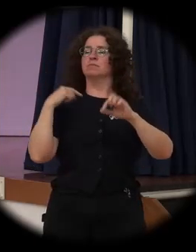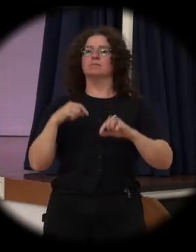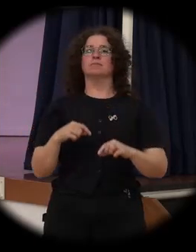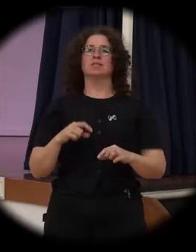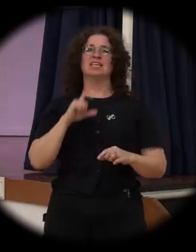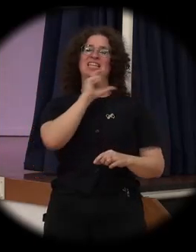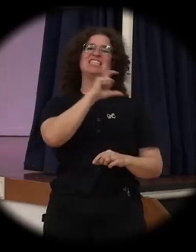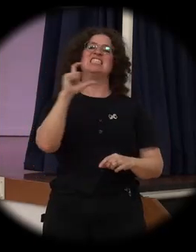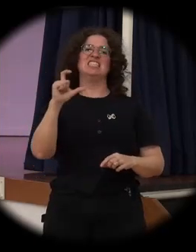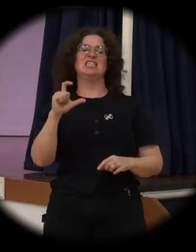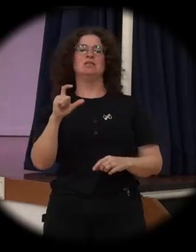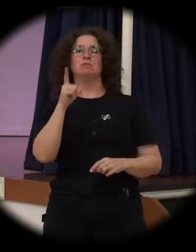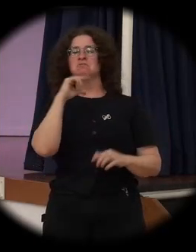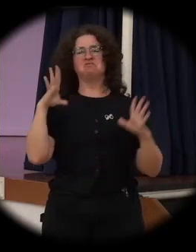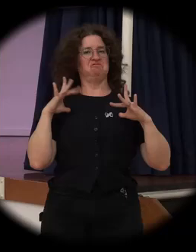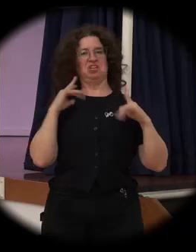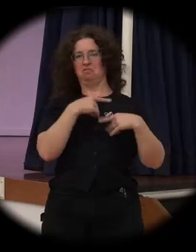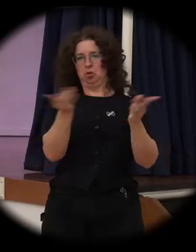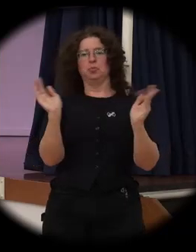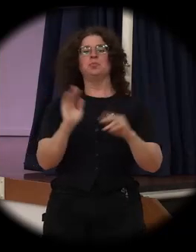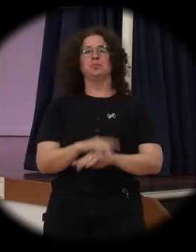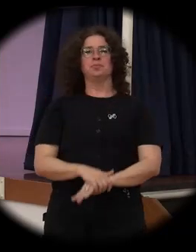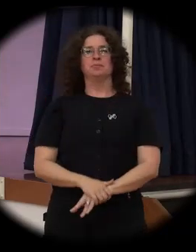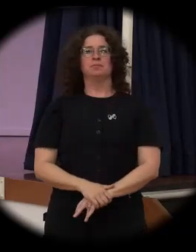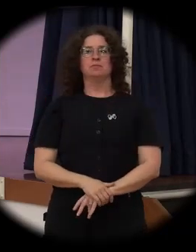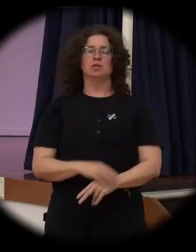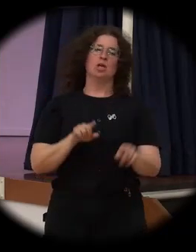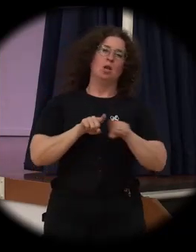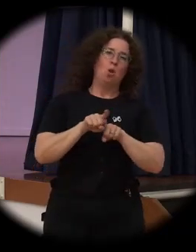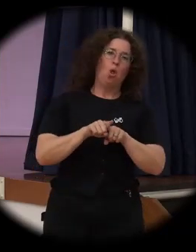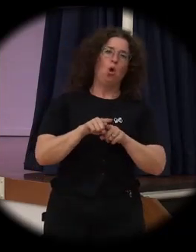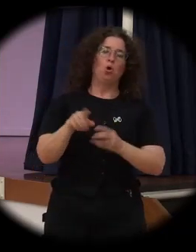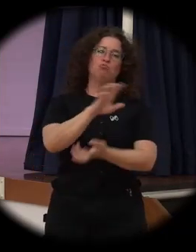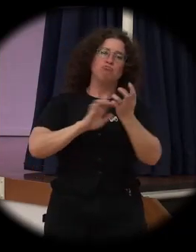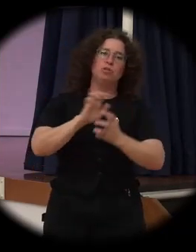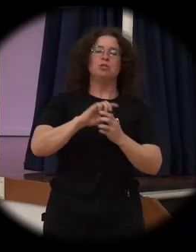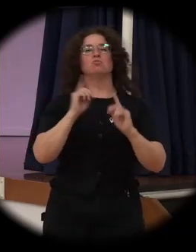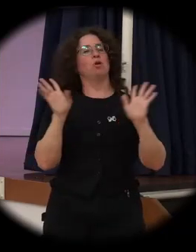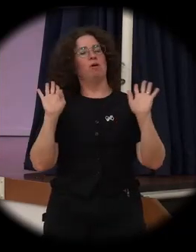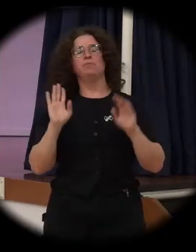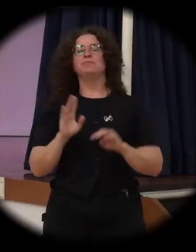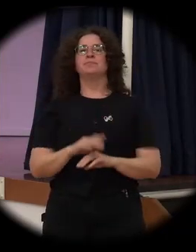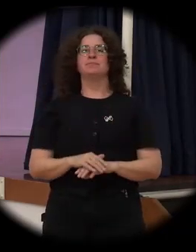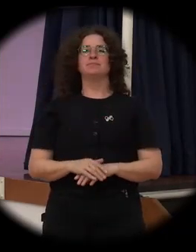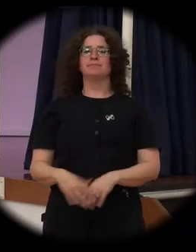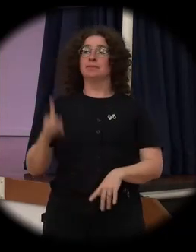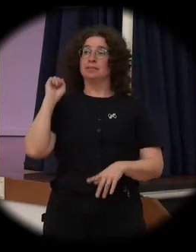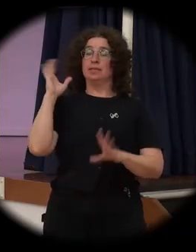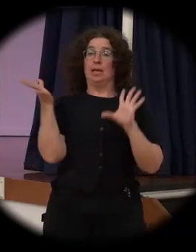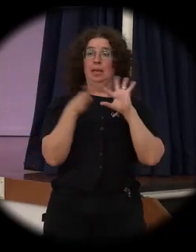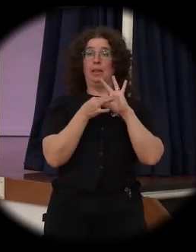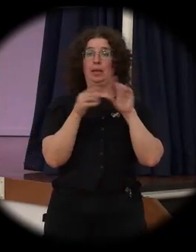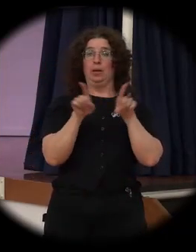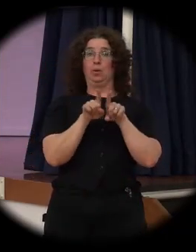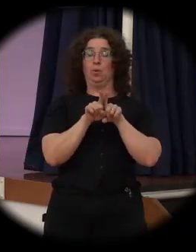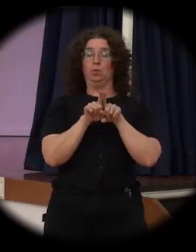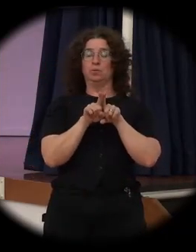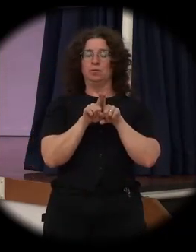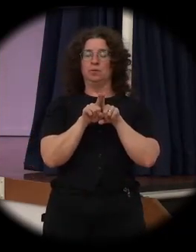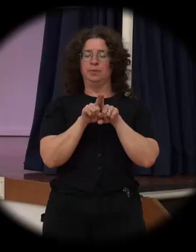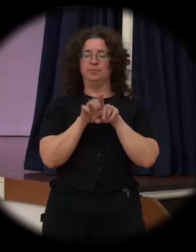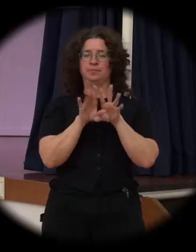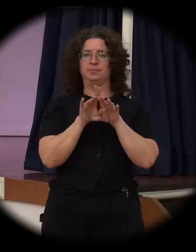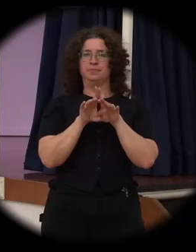Commons licensed, so they're free for you to use, learn from, remix, whatever you want to do. And that link will also take you to like more